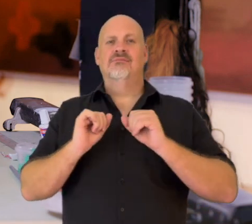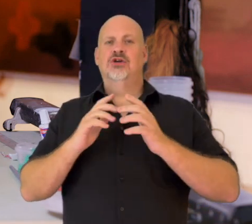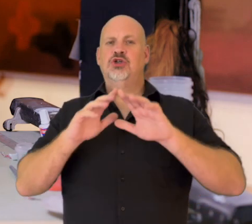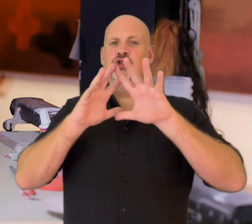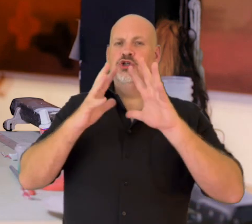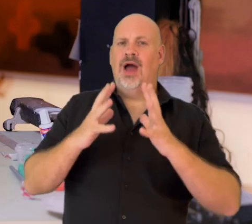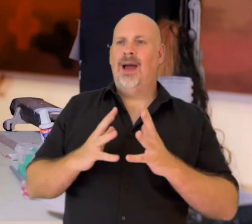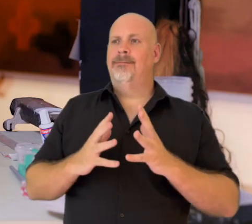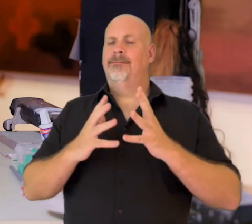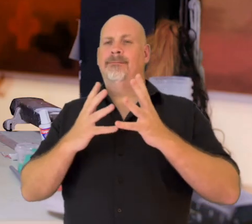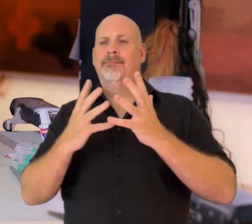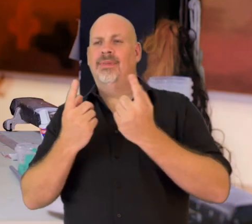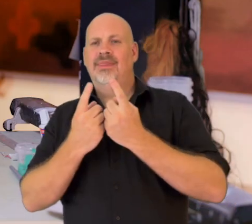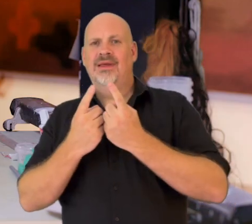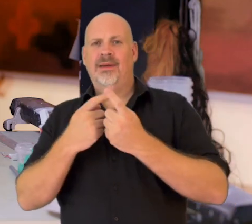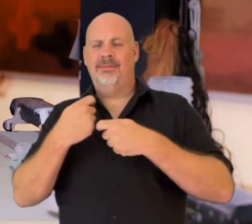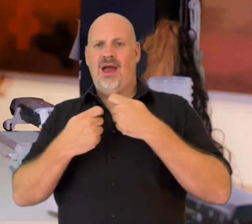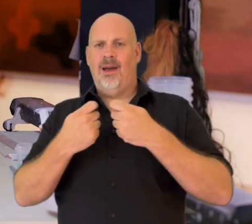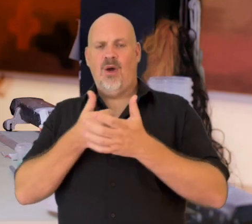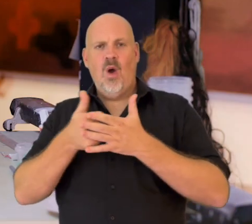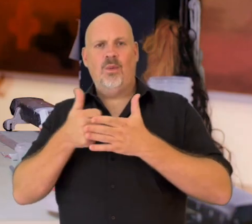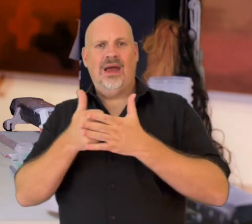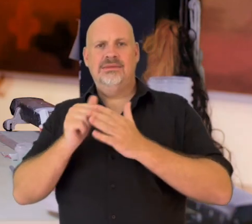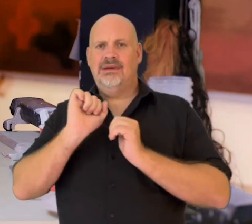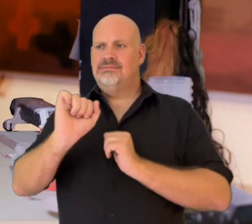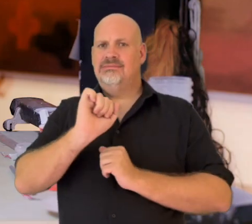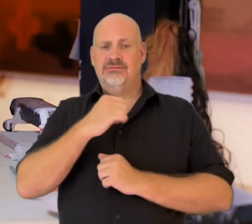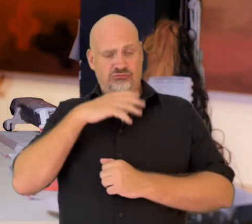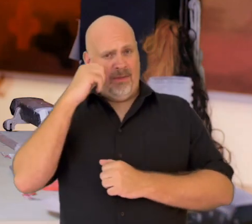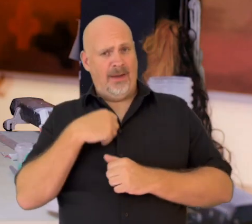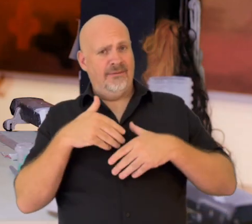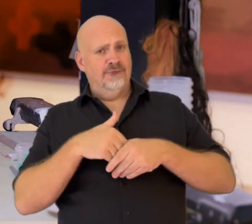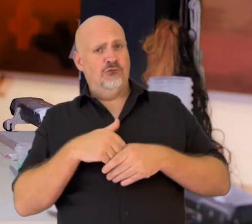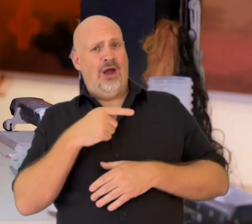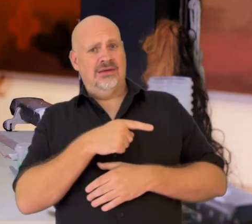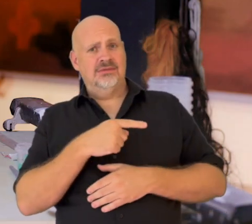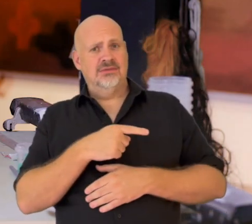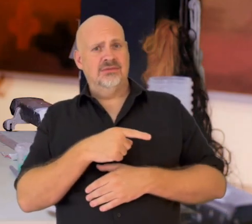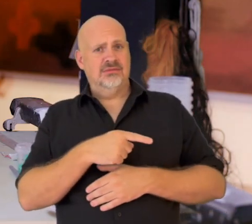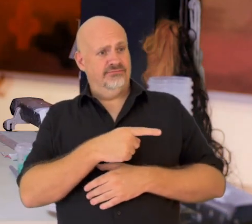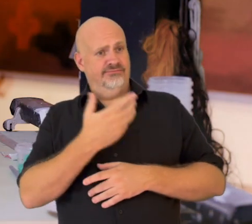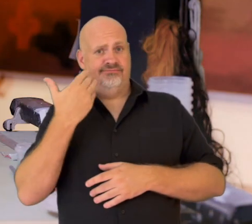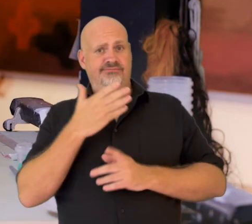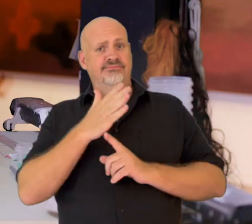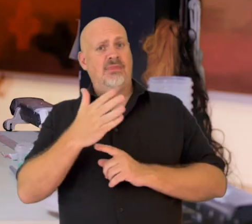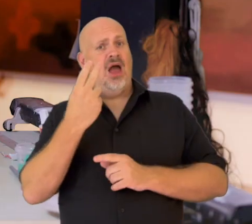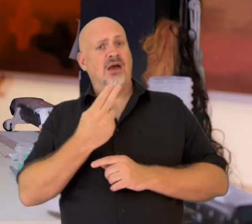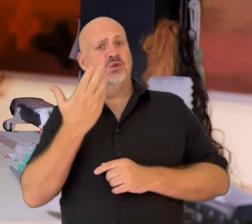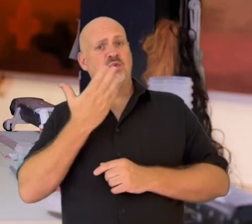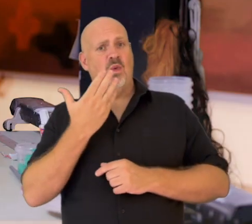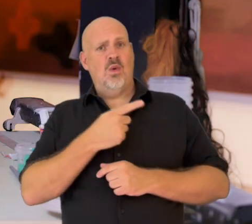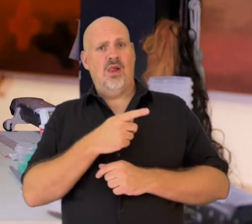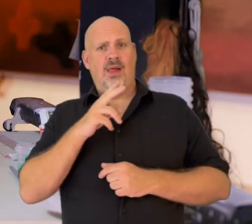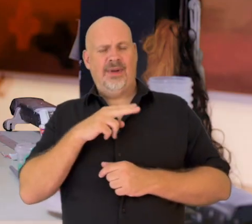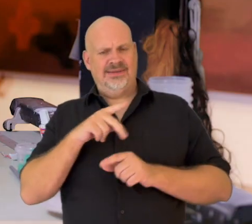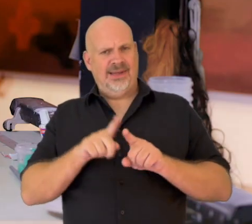they keep gravitating towards. And I remember I had a friend who, when she went to art school, she just kept painting the same thing over